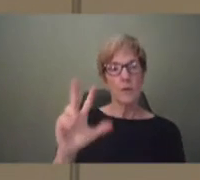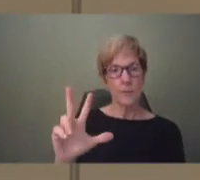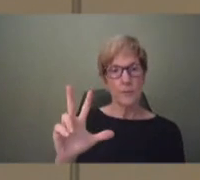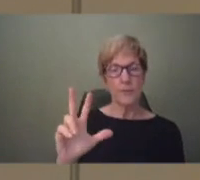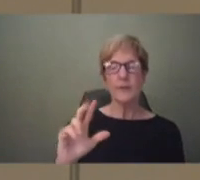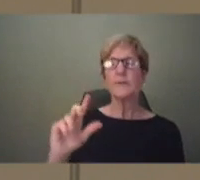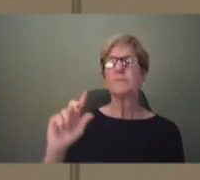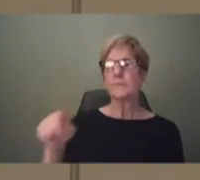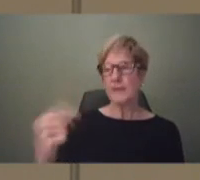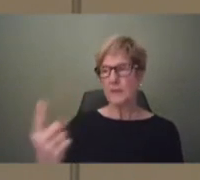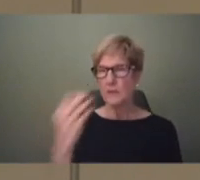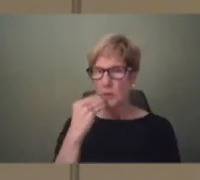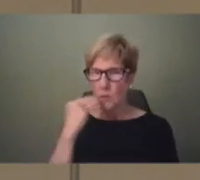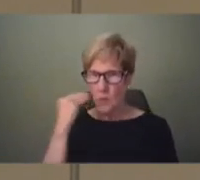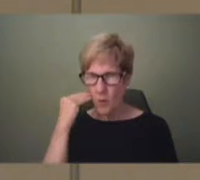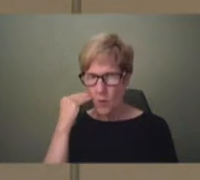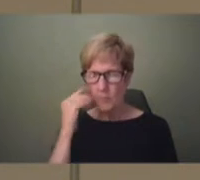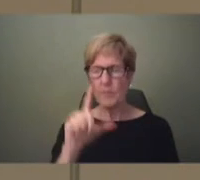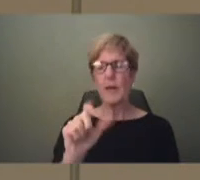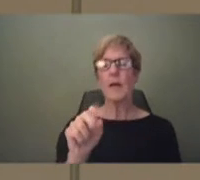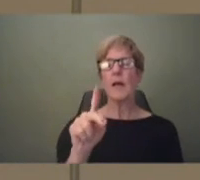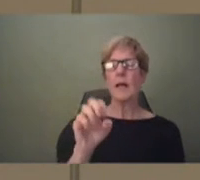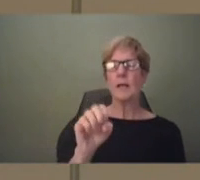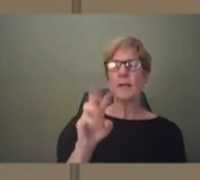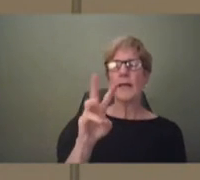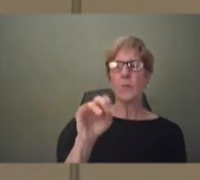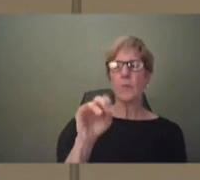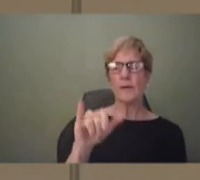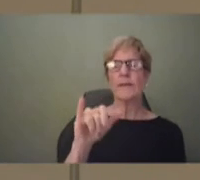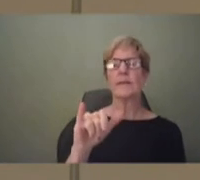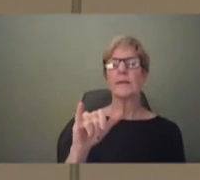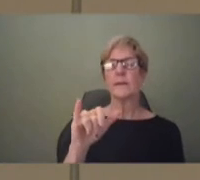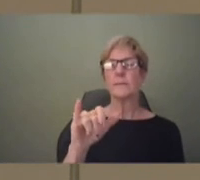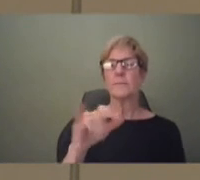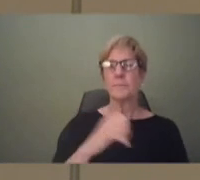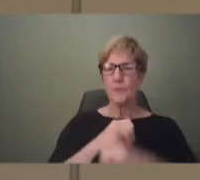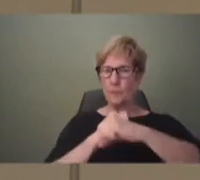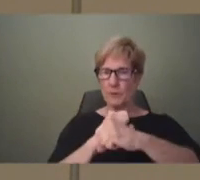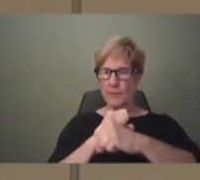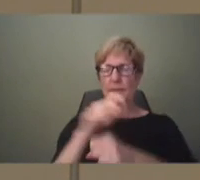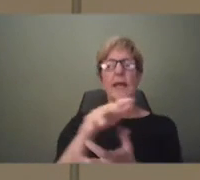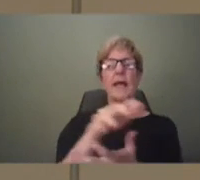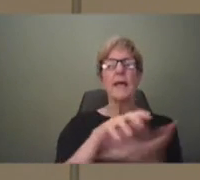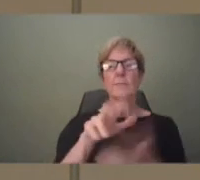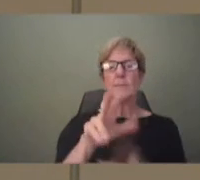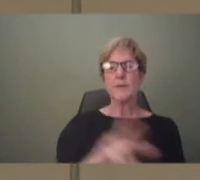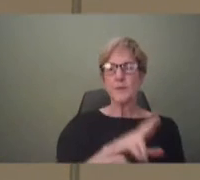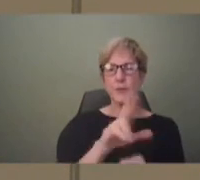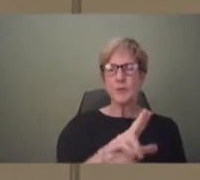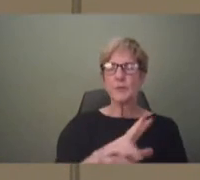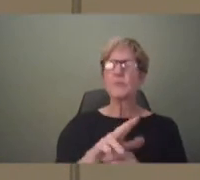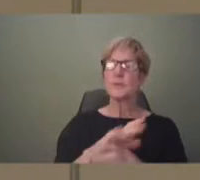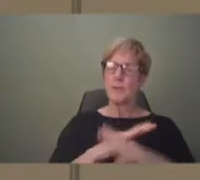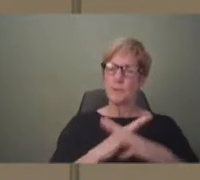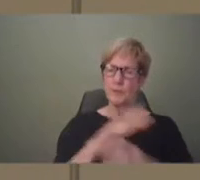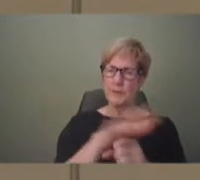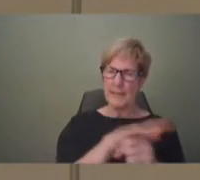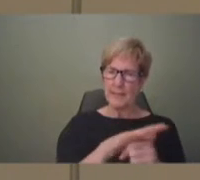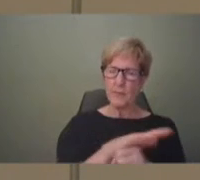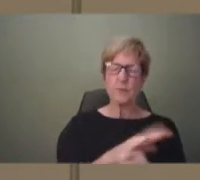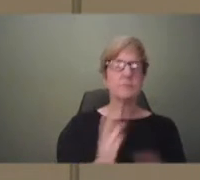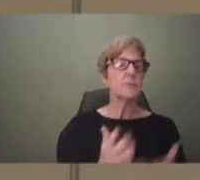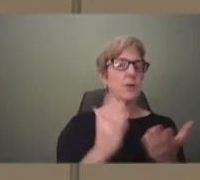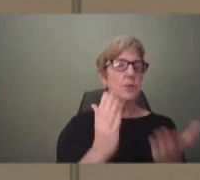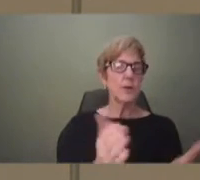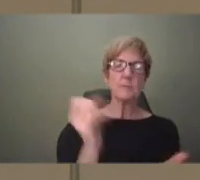residential Lake Wy protected area and the proposed zoning is mixed use Innovative Lake Wy protected area St recommends approval of this petition